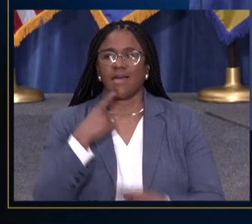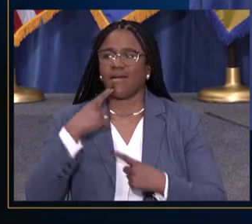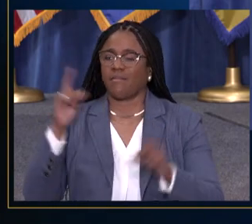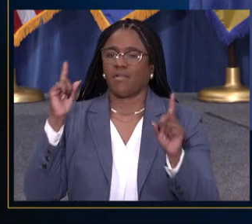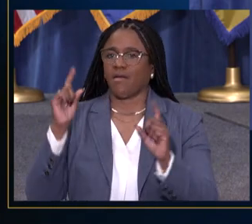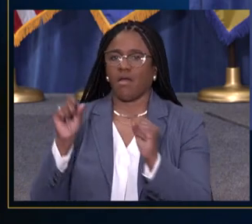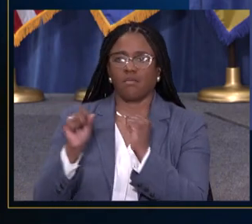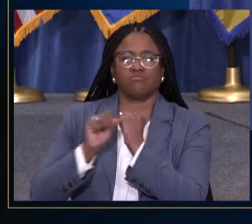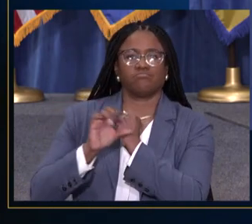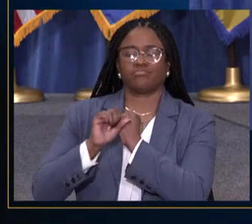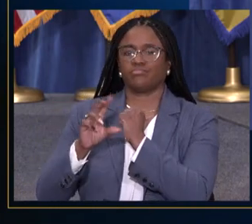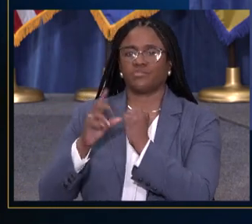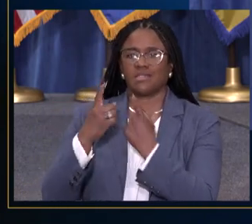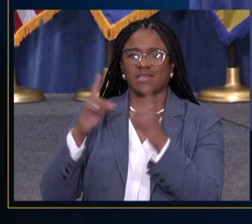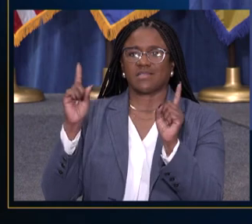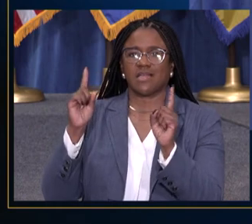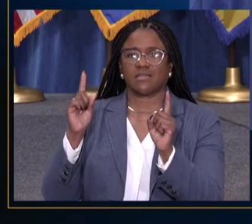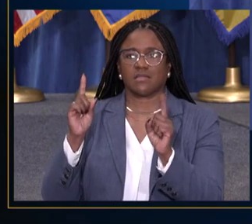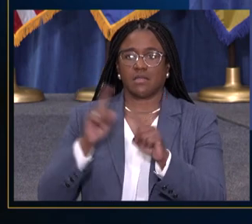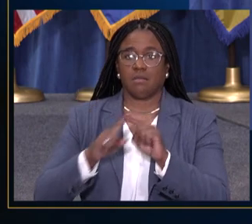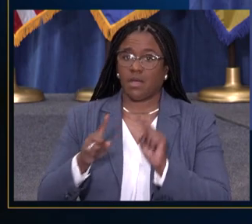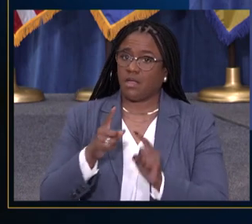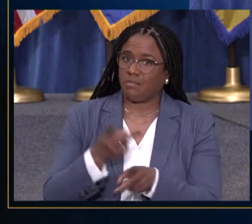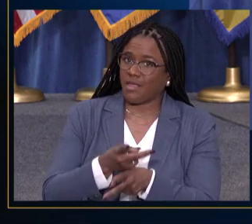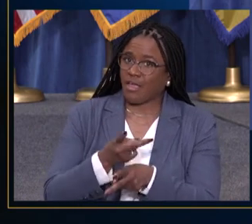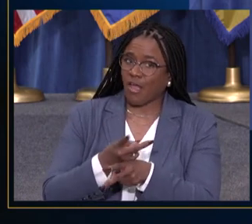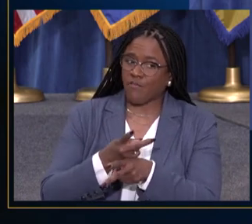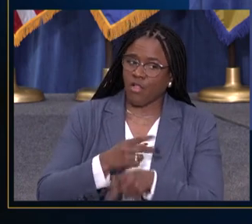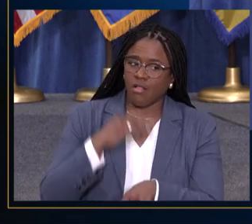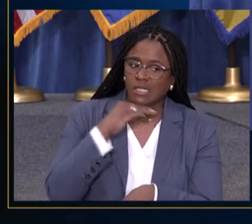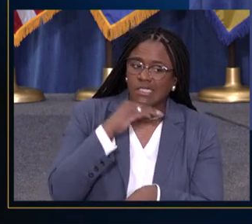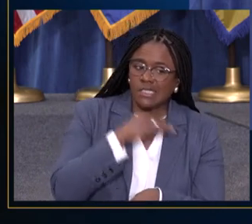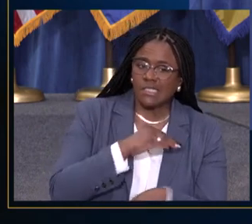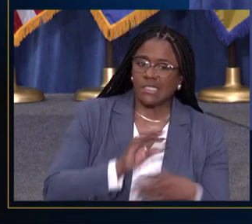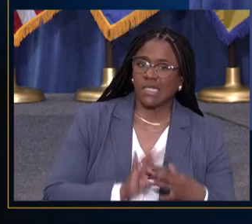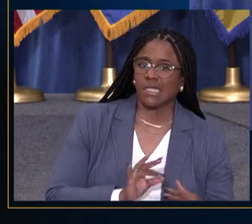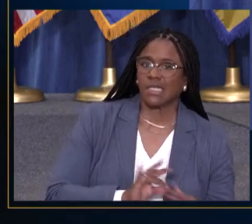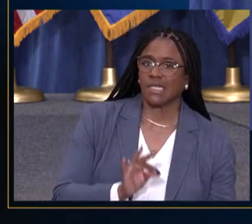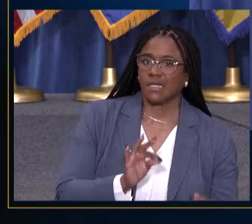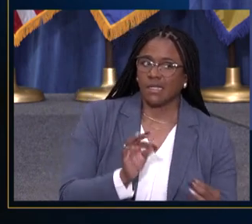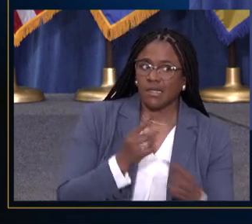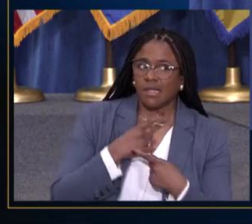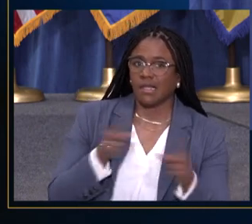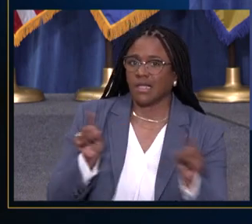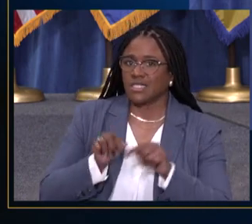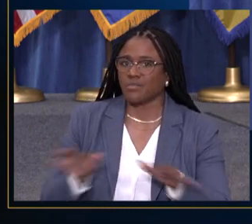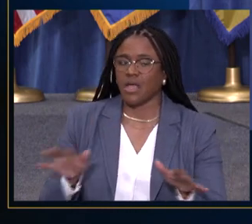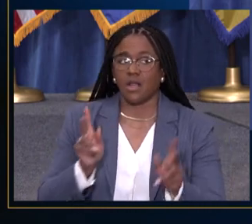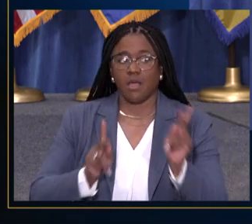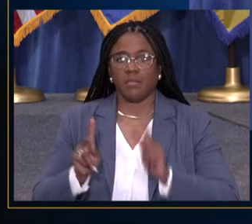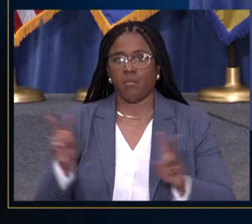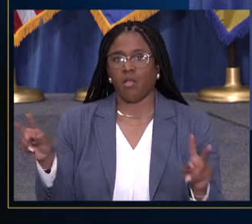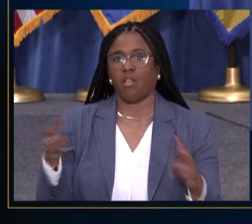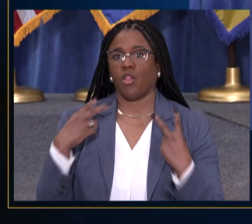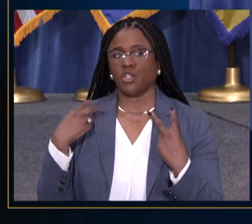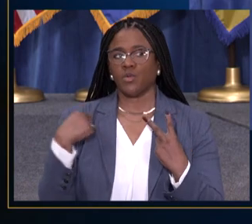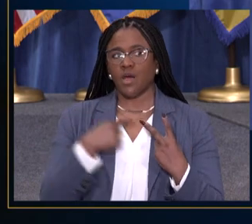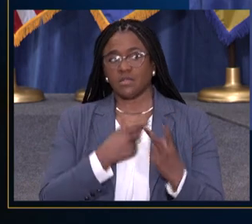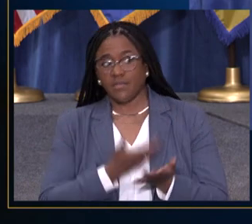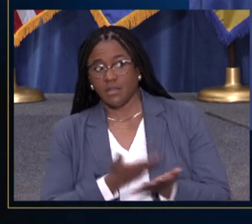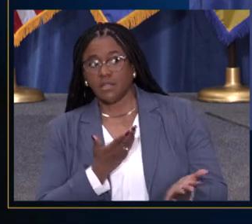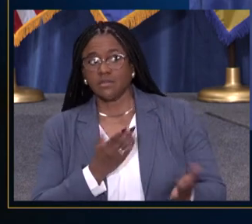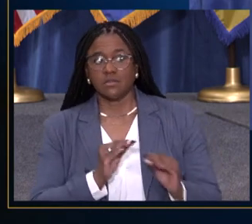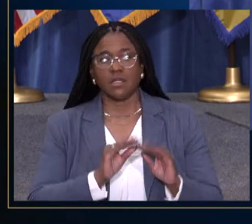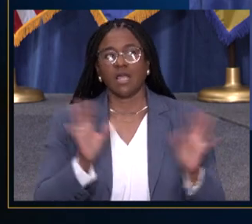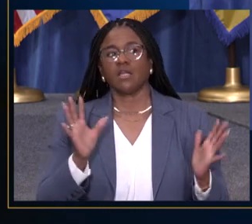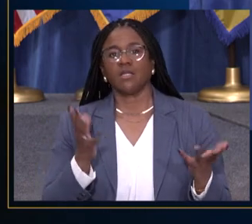be weary around repeating false narratives. People are looking to us, everyone in this room, for validation and